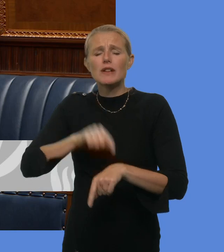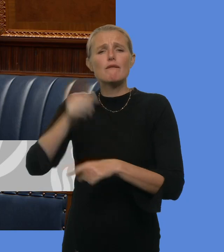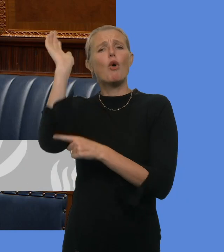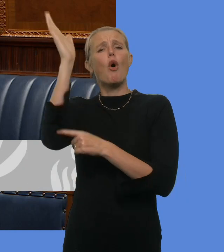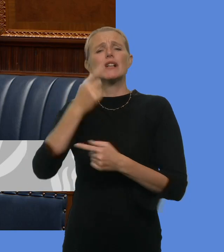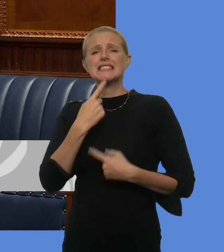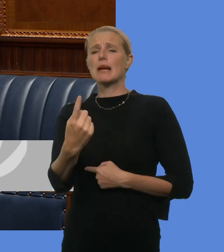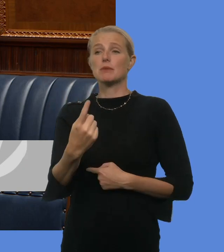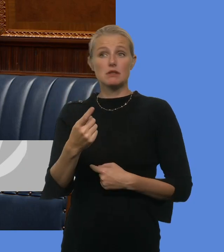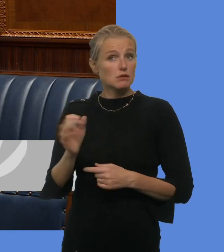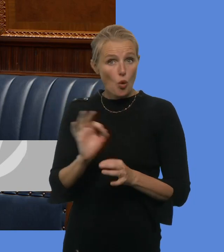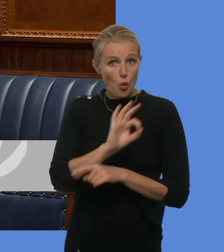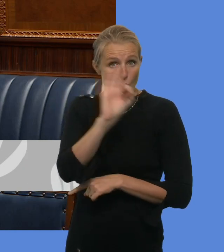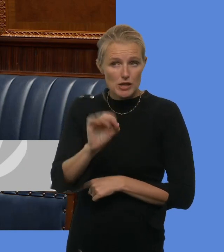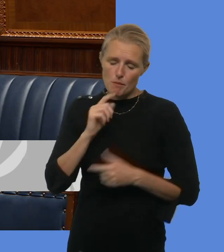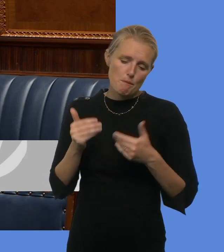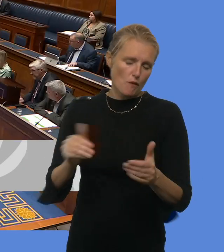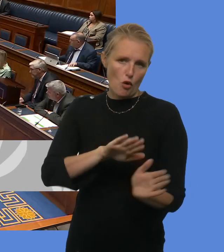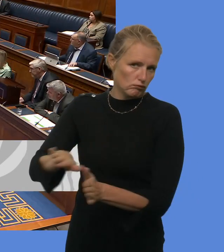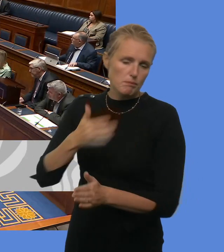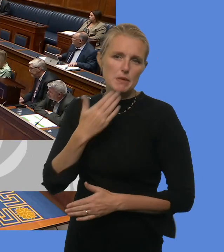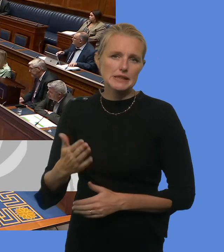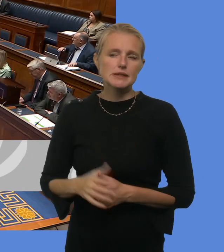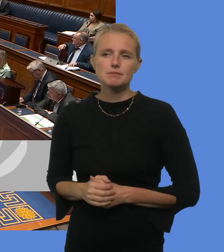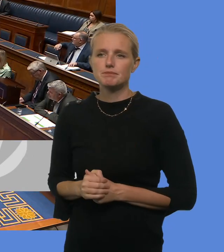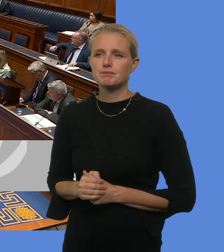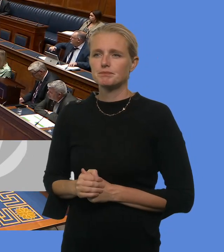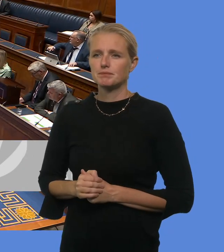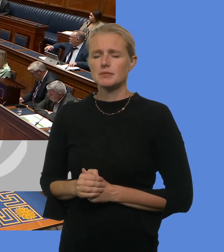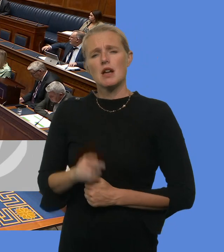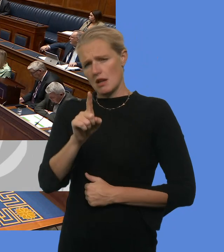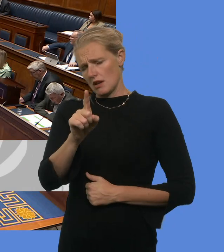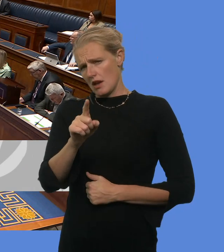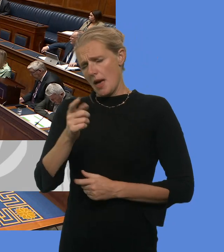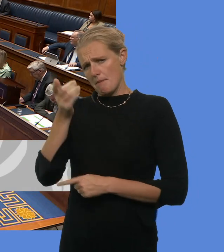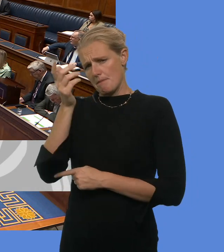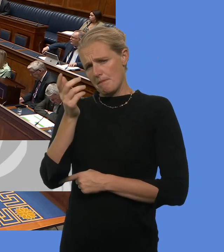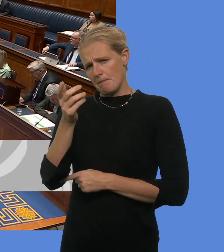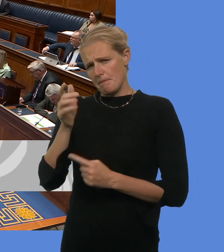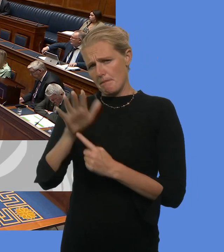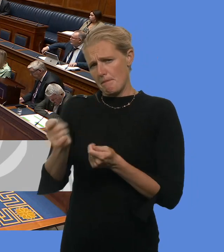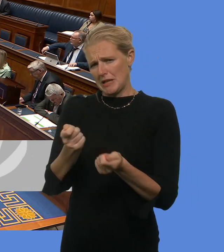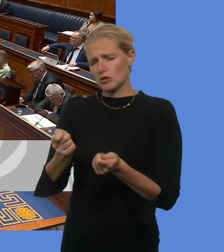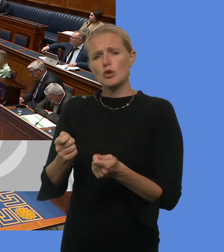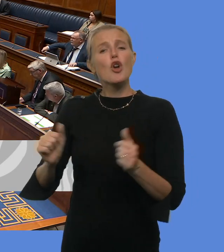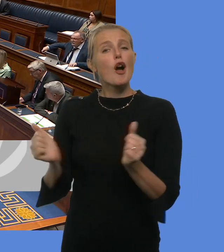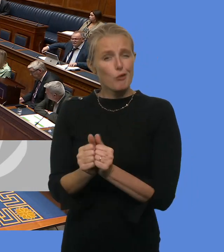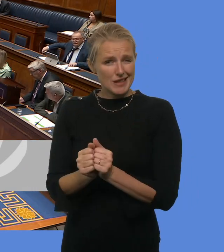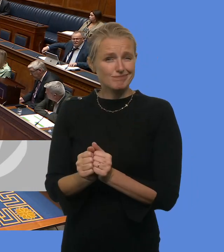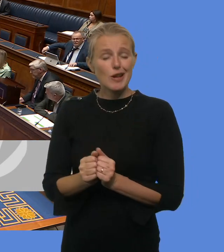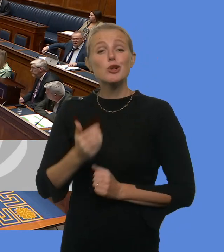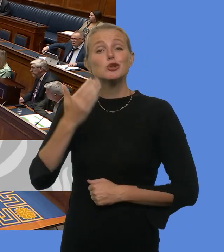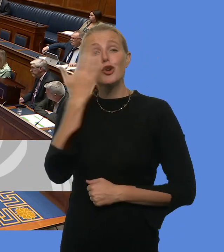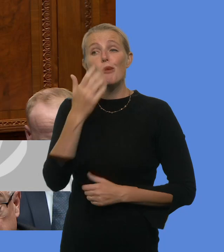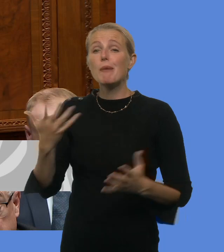haven't a question, we'll move on. Alan Chambers. Thank you, Speaker. Would the Minister agree with me that inconsiderate and careless parking outside